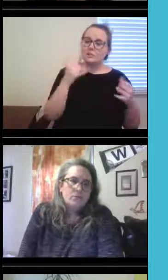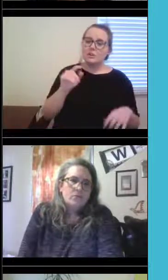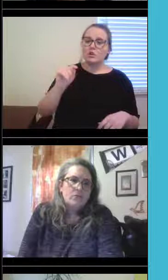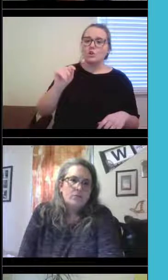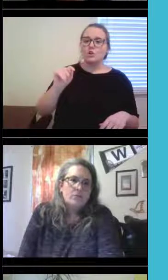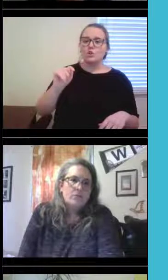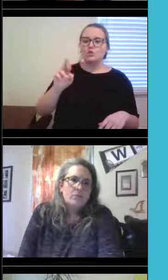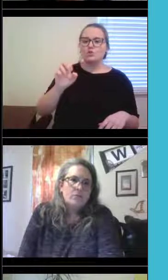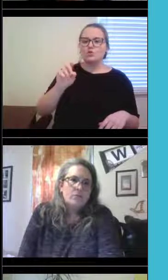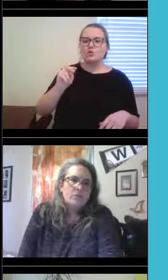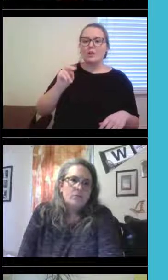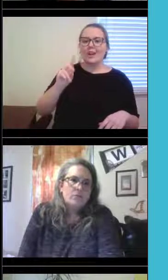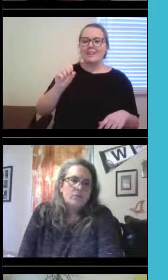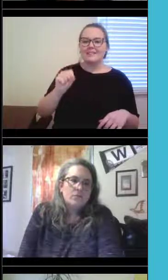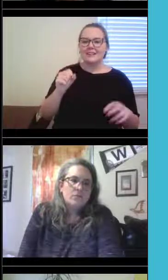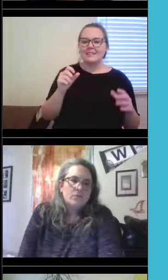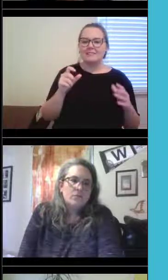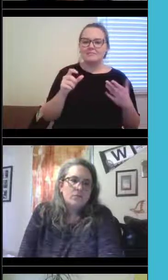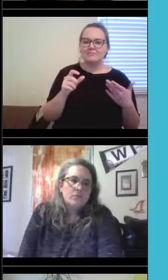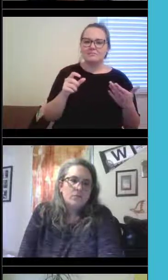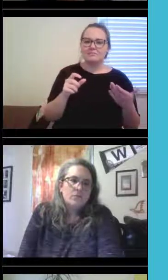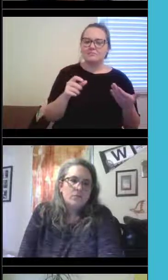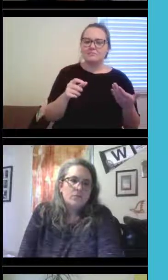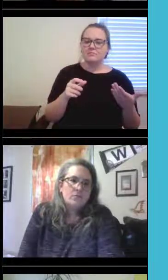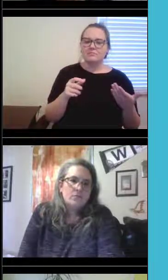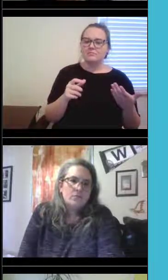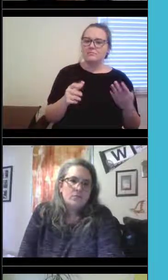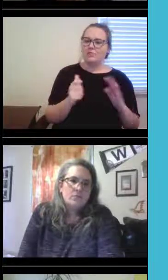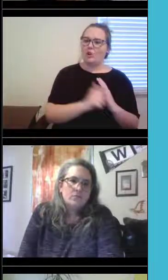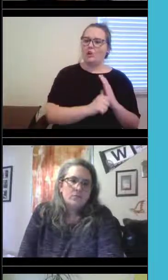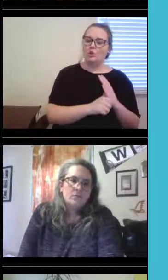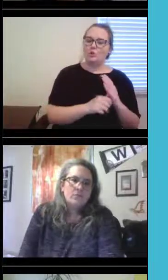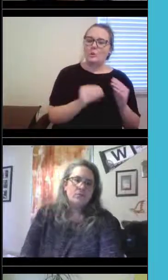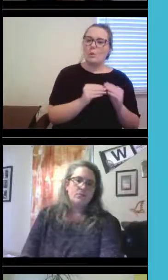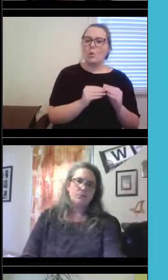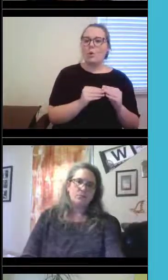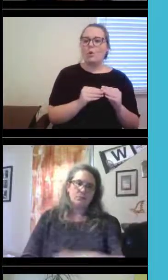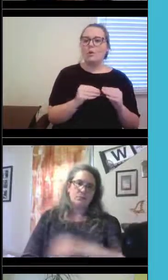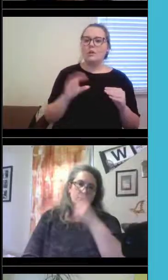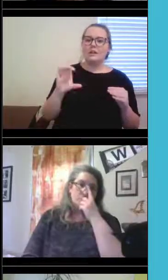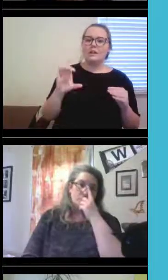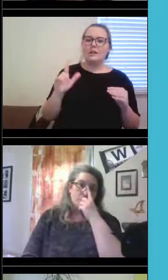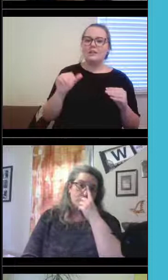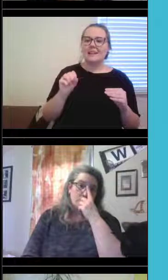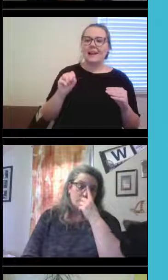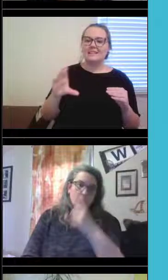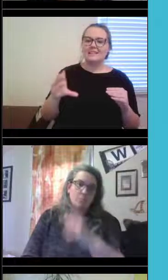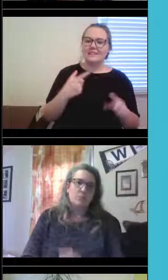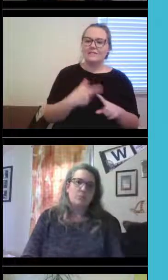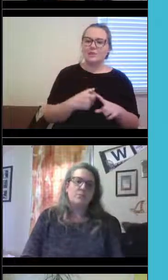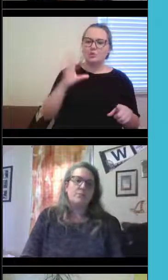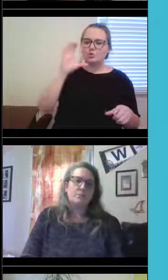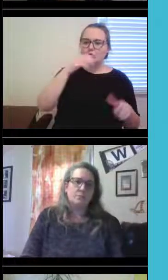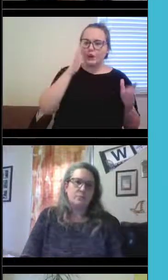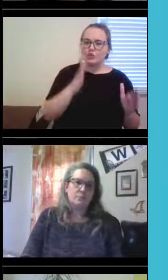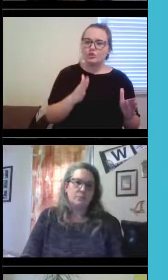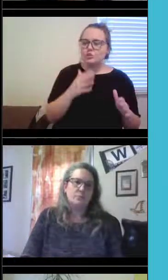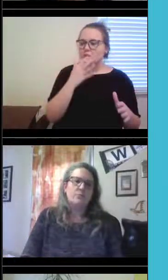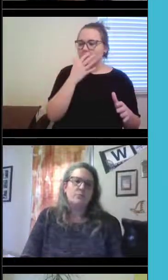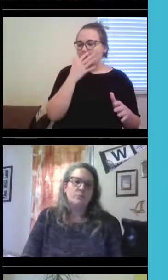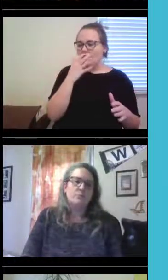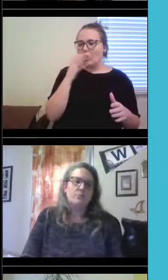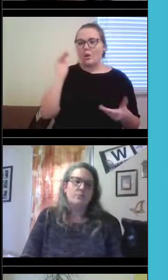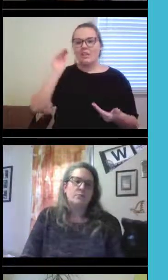that show, that the more classic sort of sexual assaults by strangers, with or less known